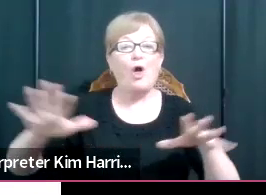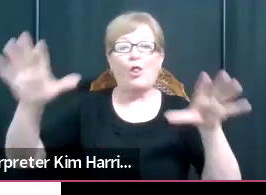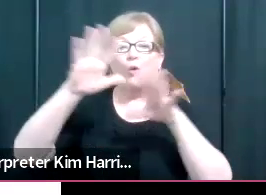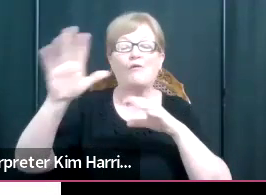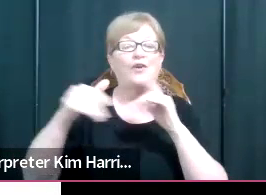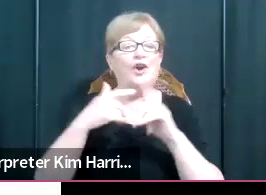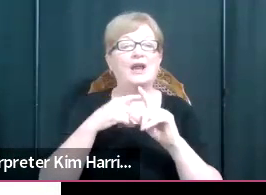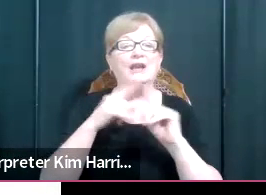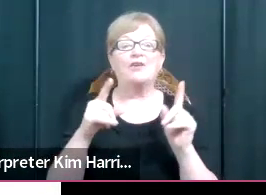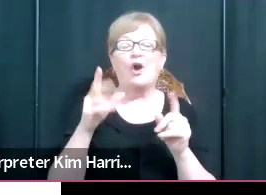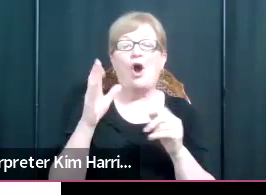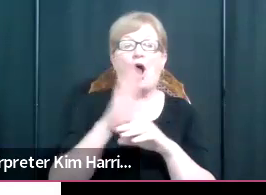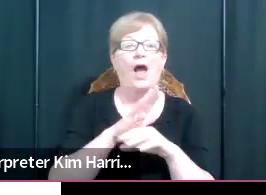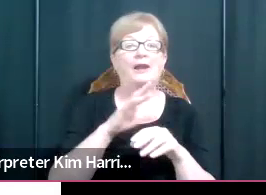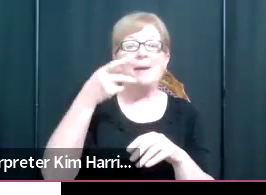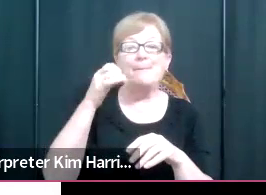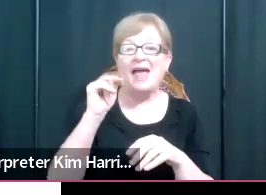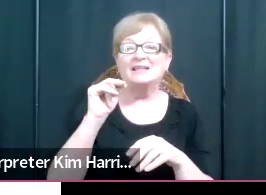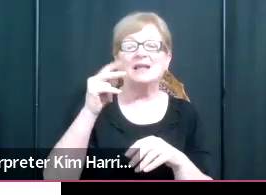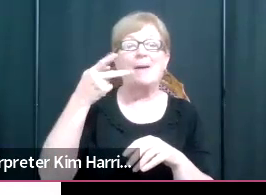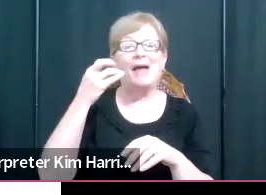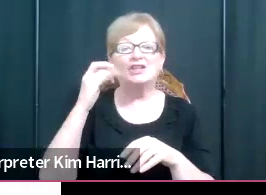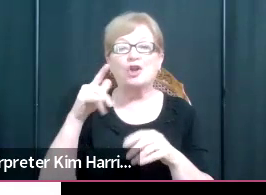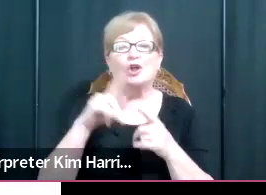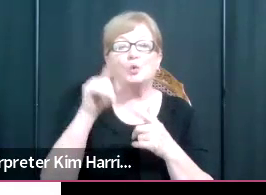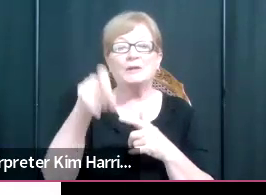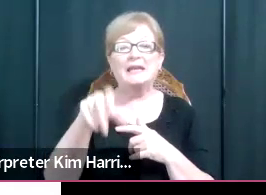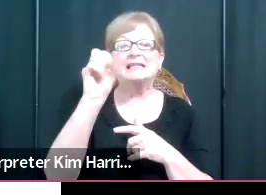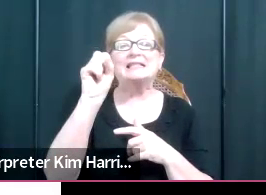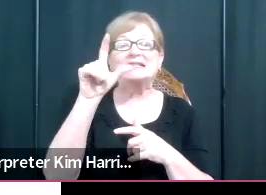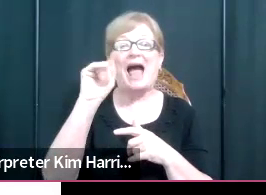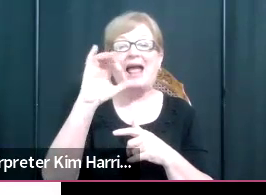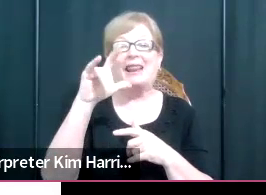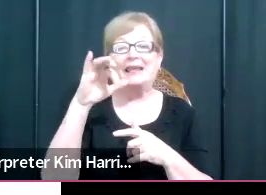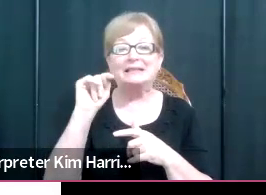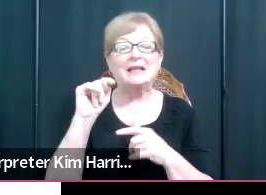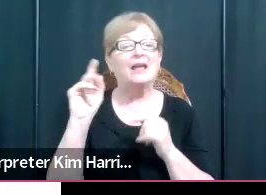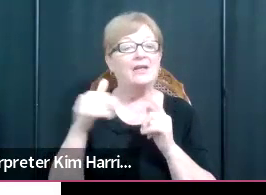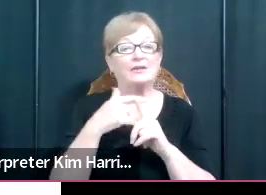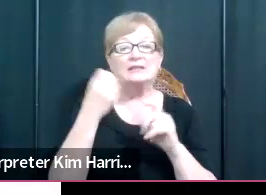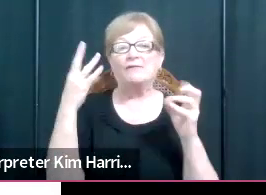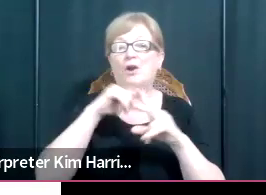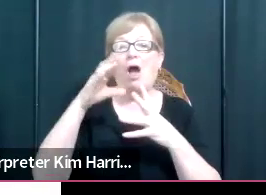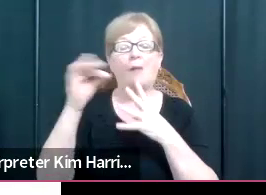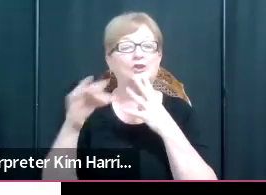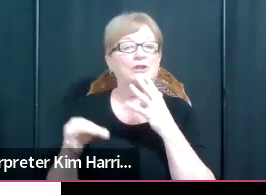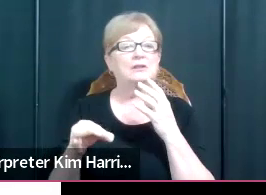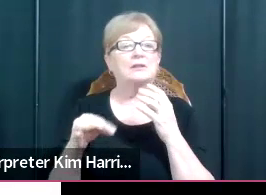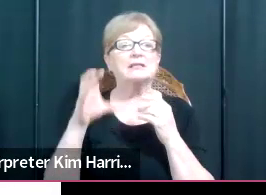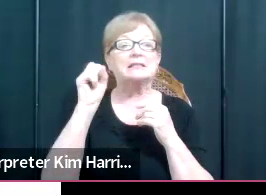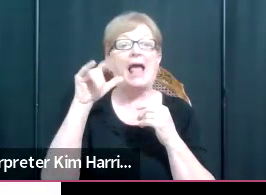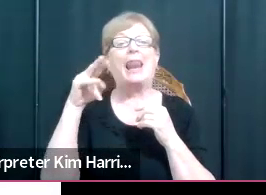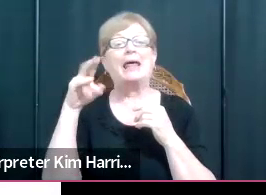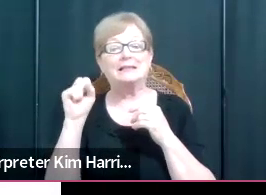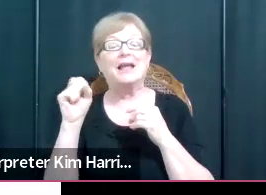also styluses. So if you need a stylus to access a touch screen, there are a few different options for you. We have options that can wrap around your